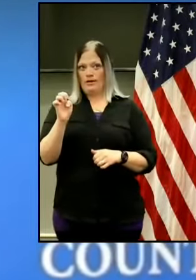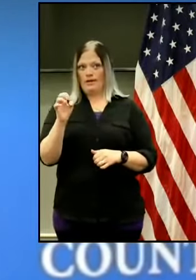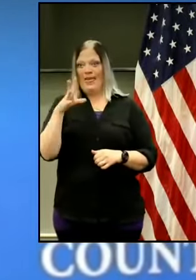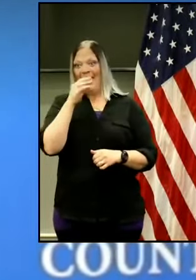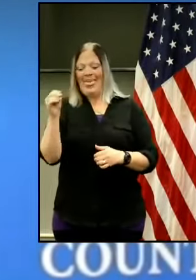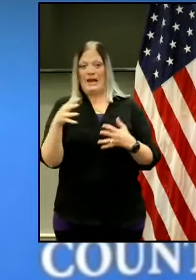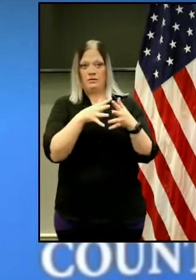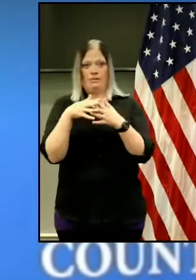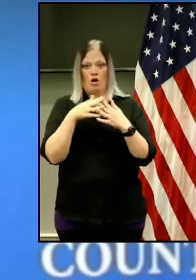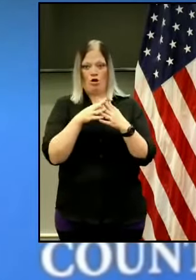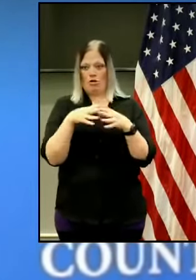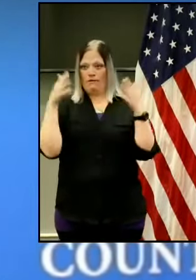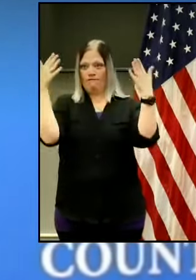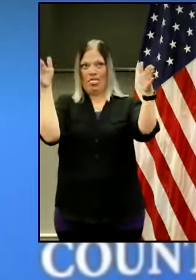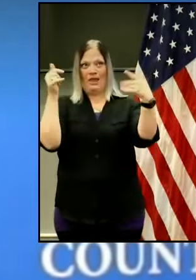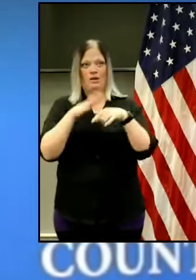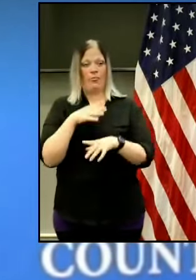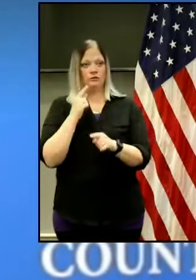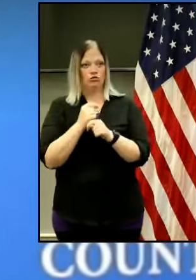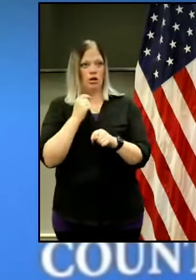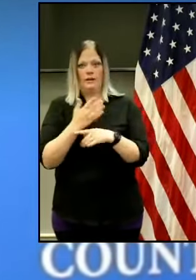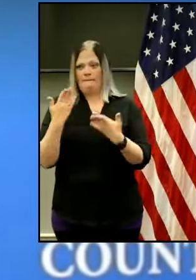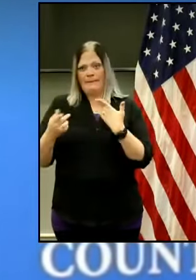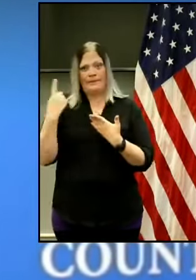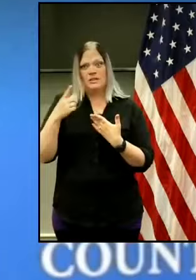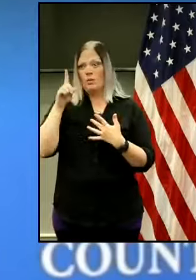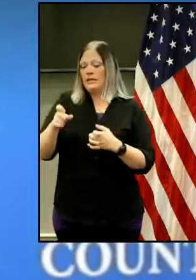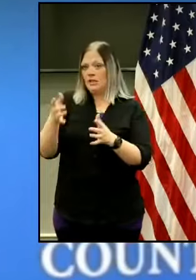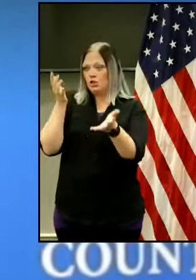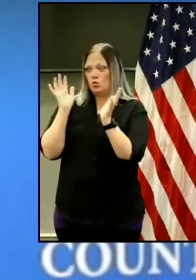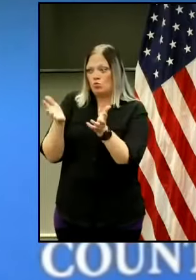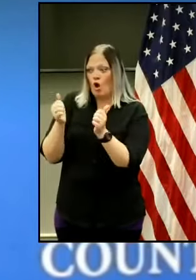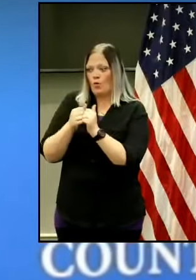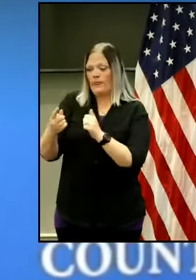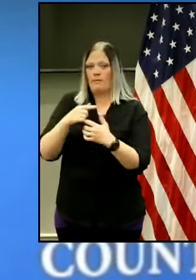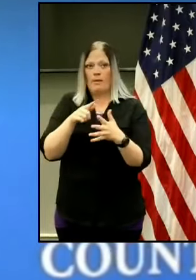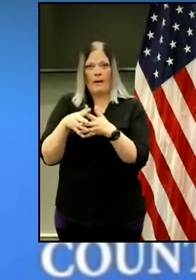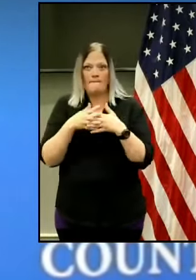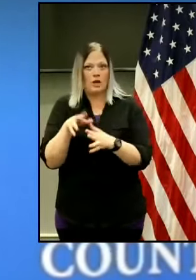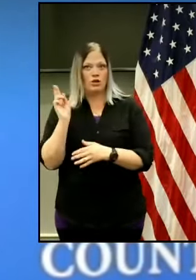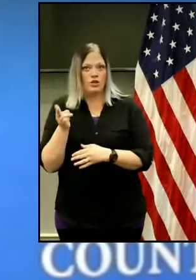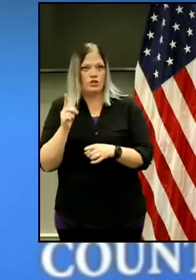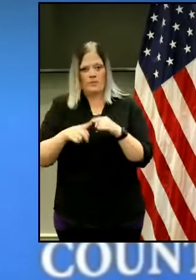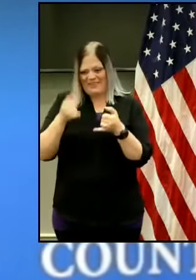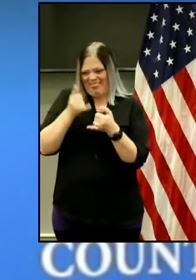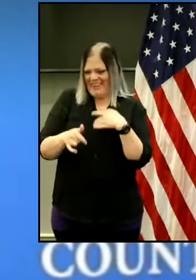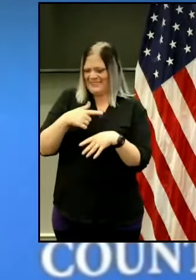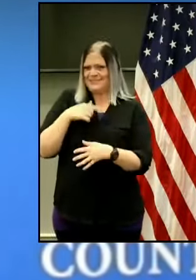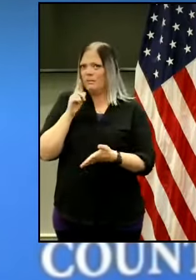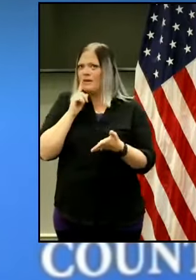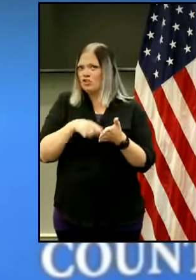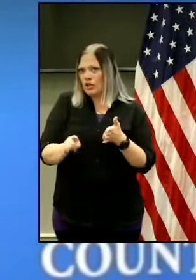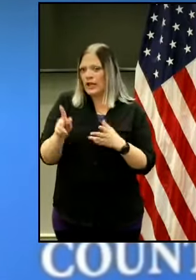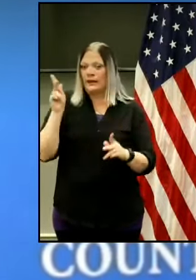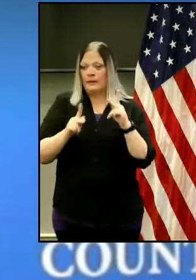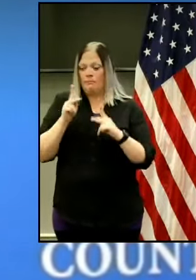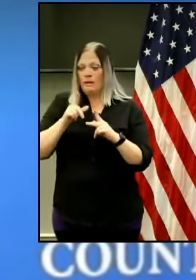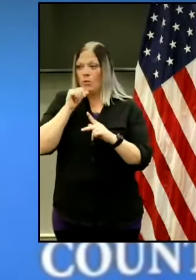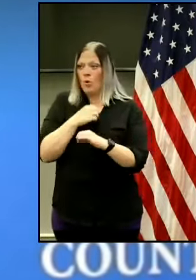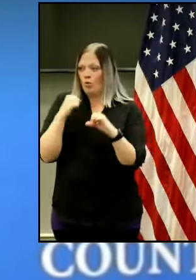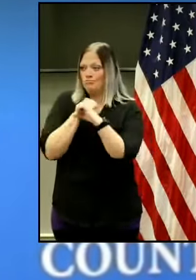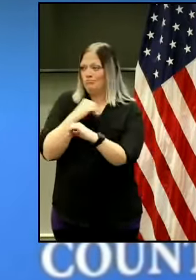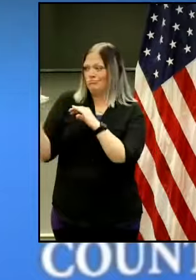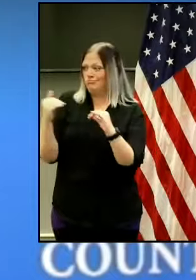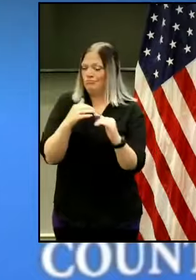flag right next to it. And maybe someone needs to talk to the individual about their American history. But the last time I checked, the people who were fighting with